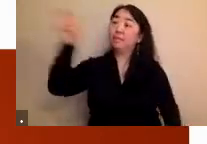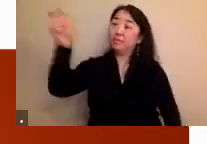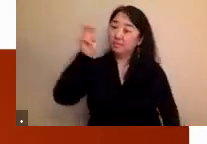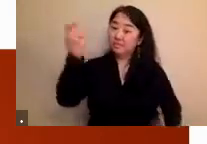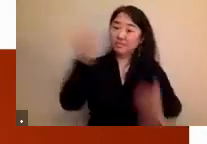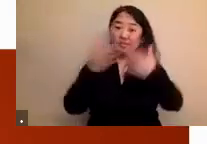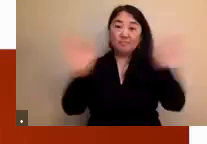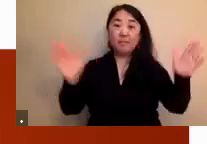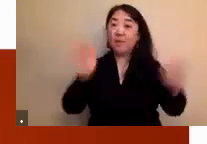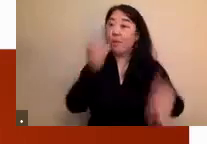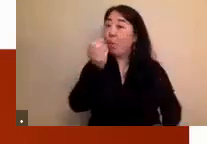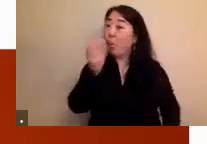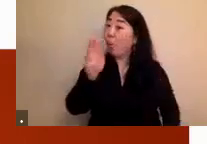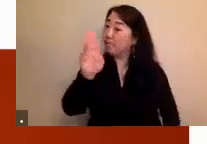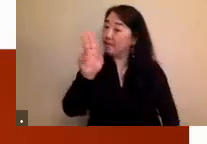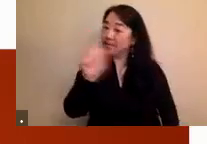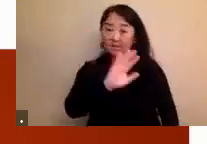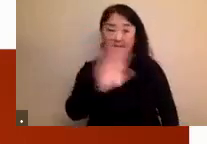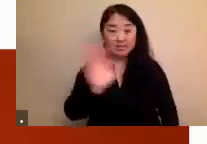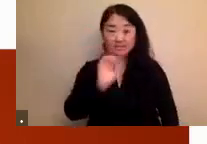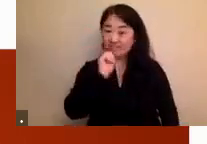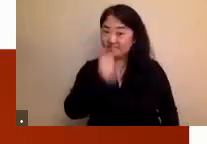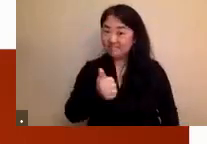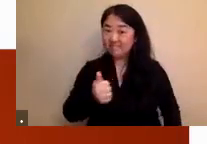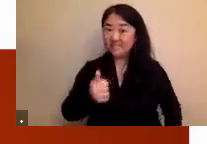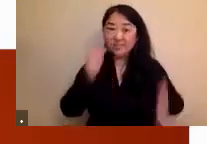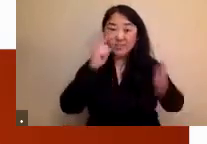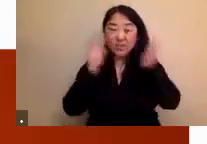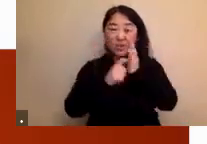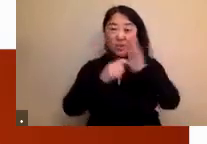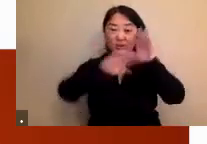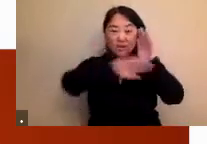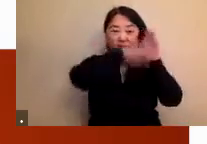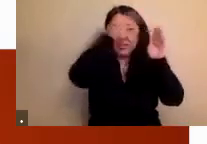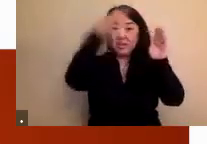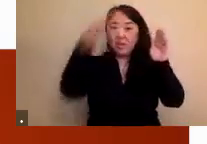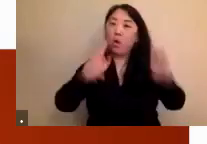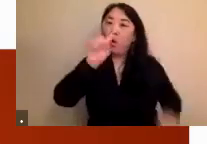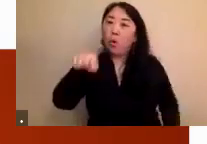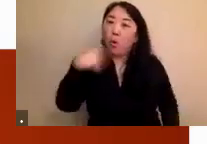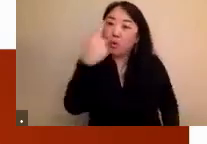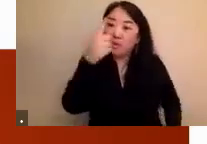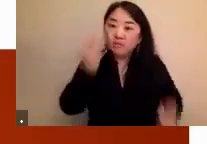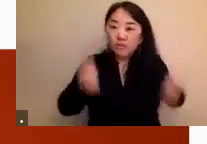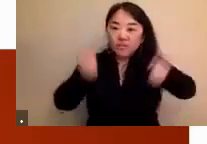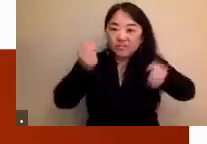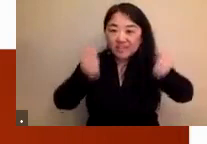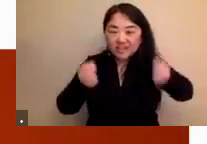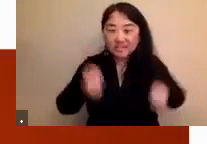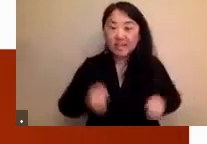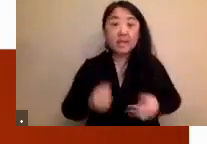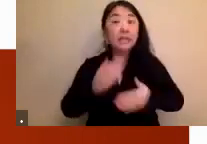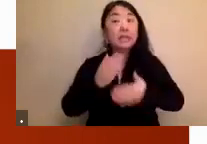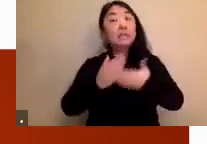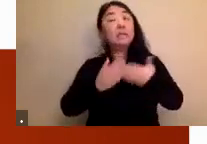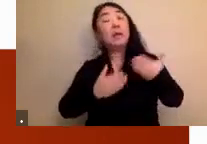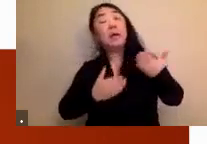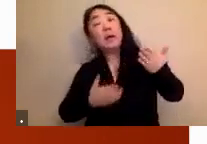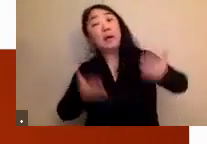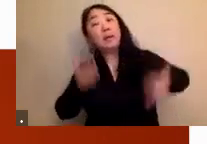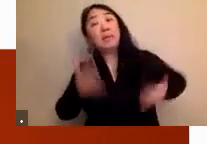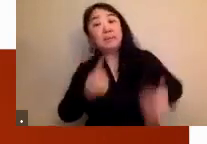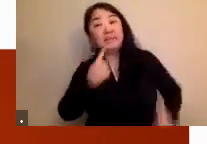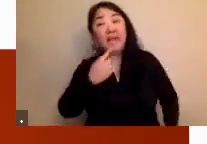it or buses at the time. So it was exclusively for vehicles. And some may say, and some